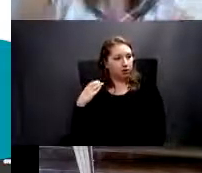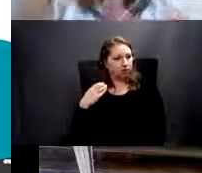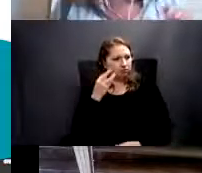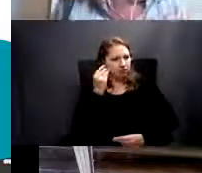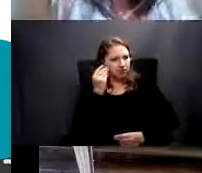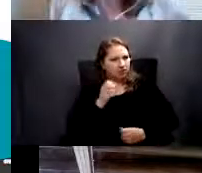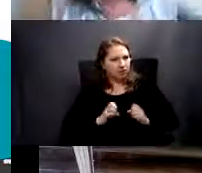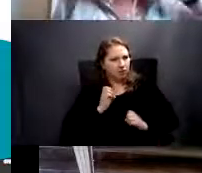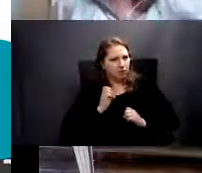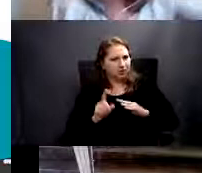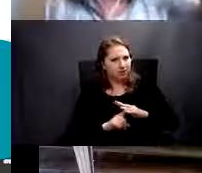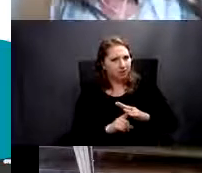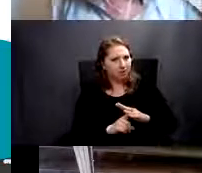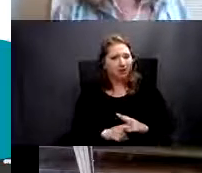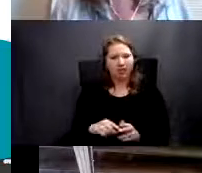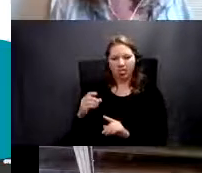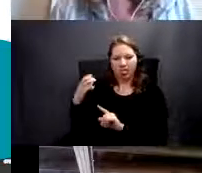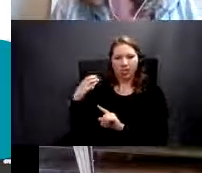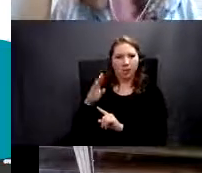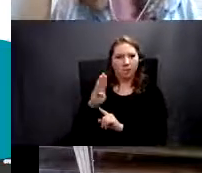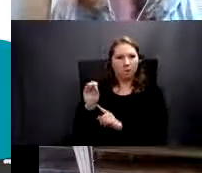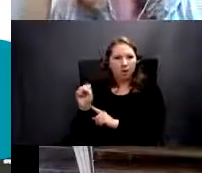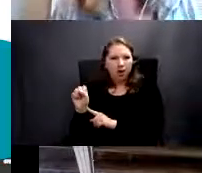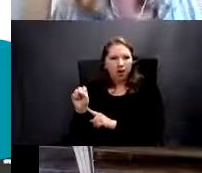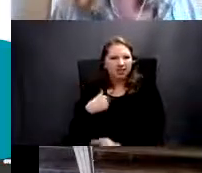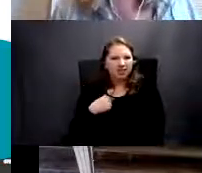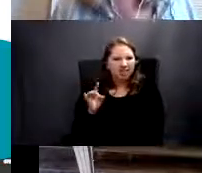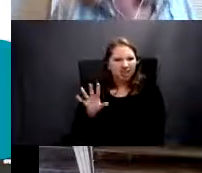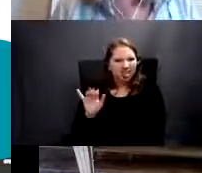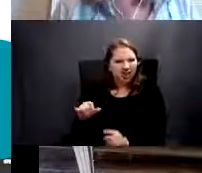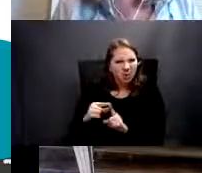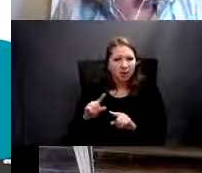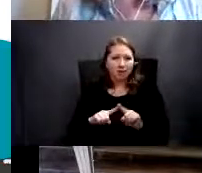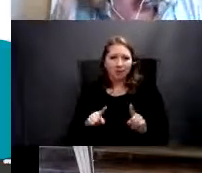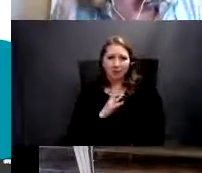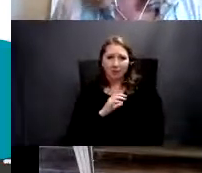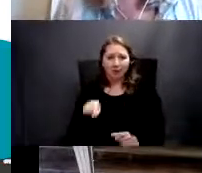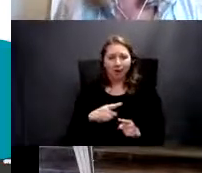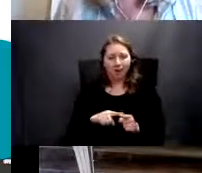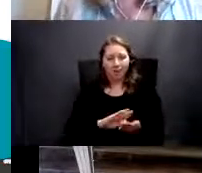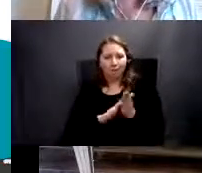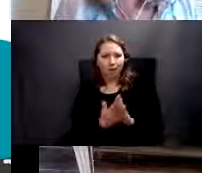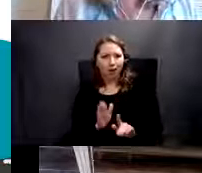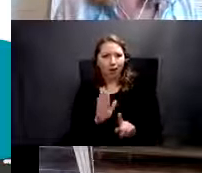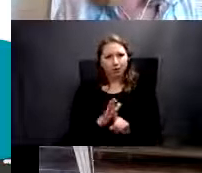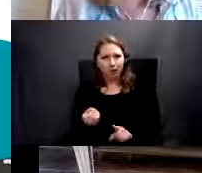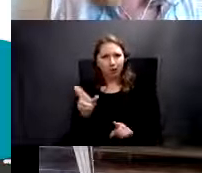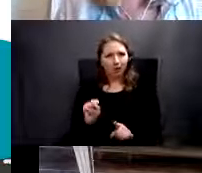when you are your own boss. Britton, can you help us out